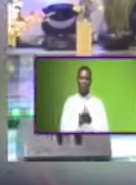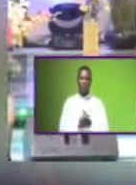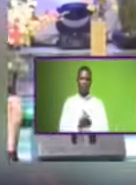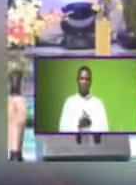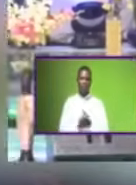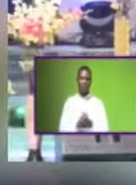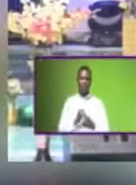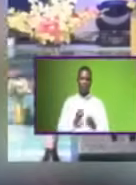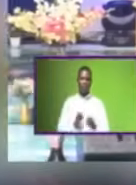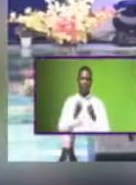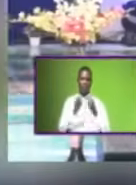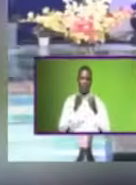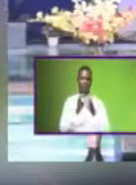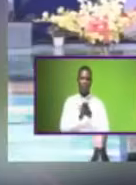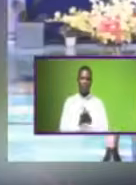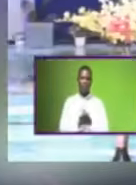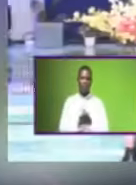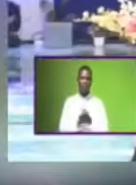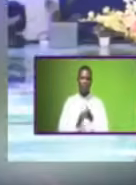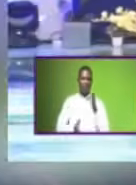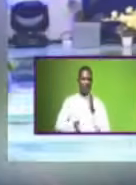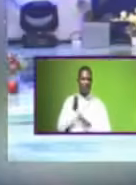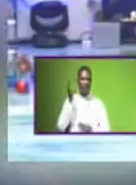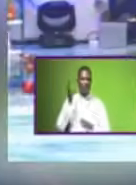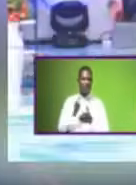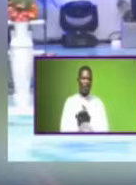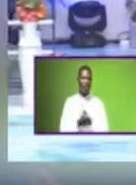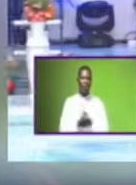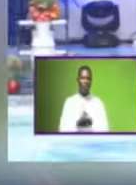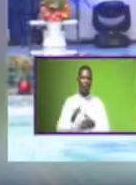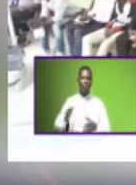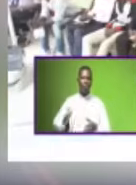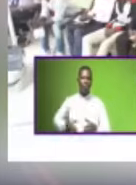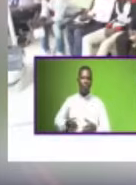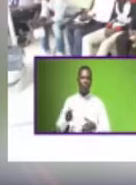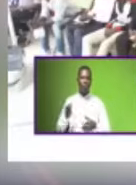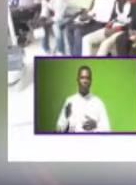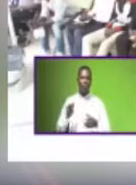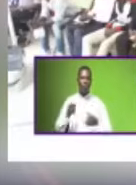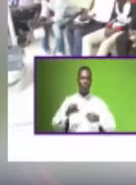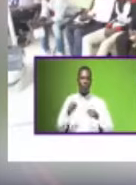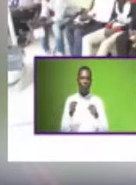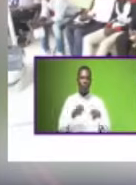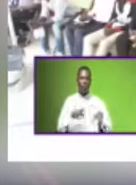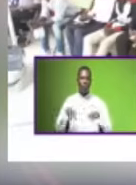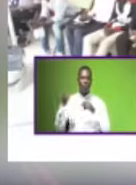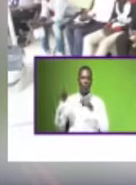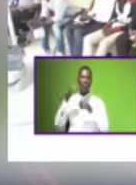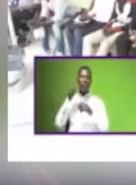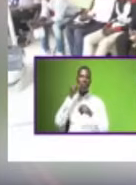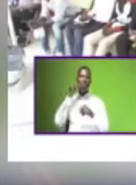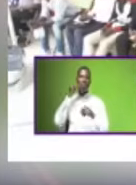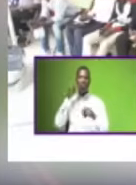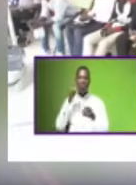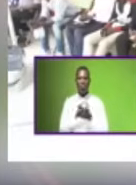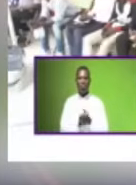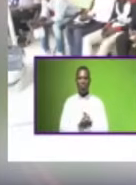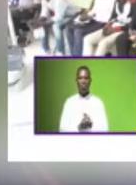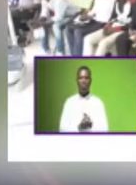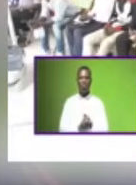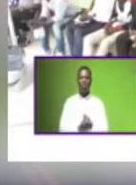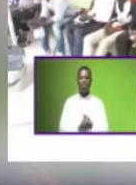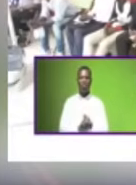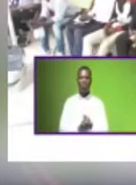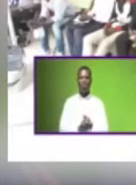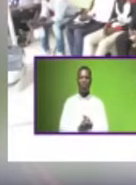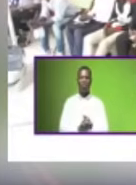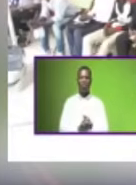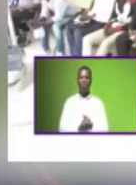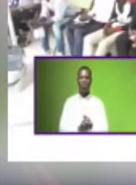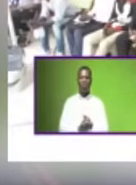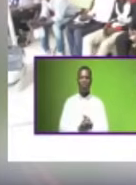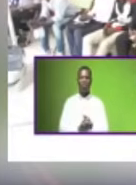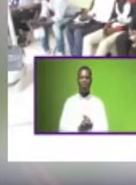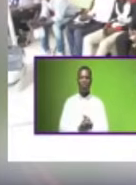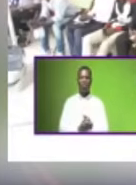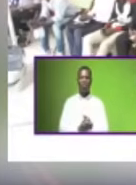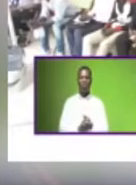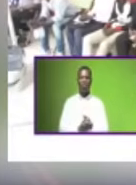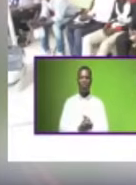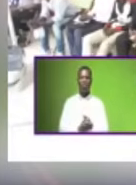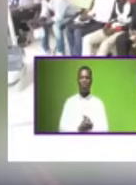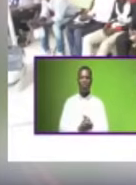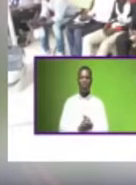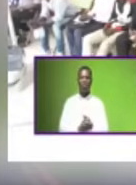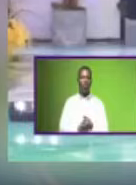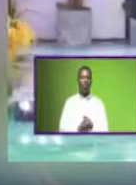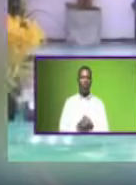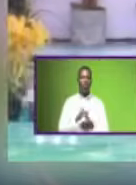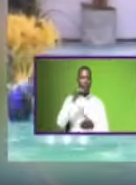prekope krama na yere frifie ho. And then all of a sudden this dog had gotten